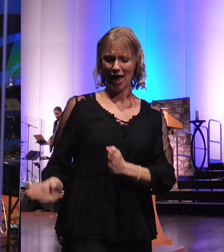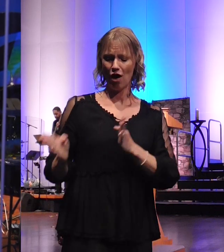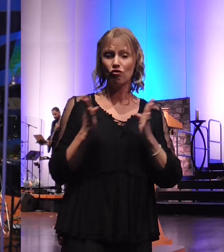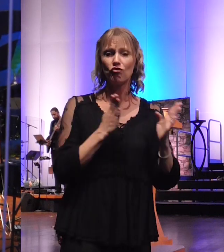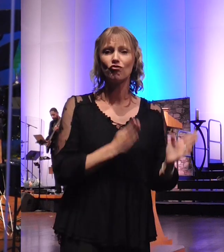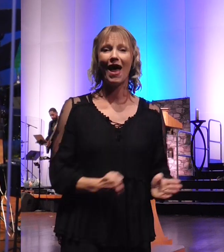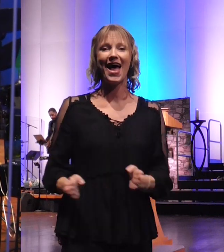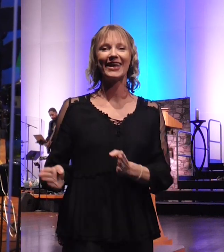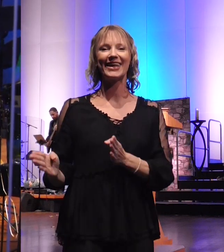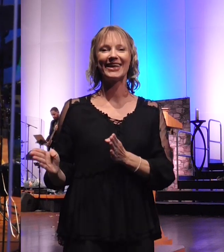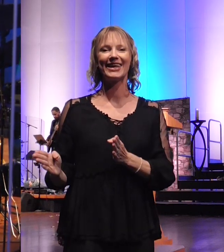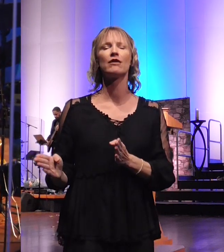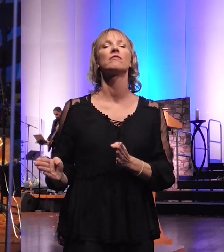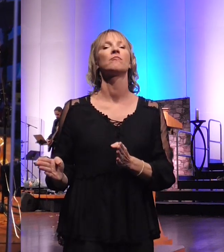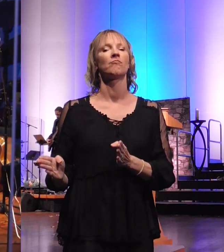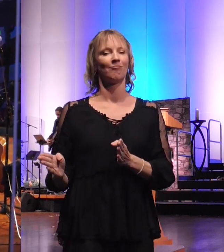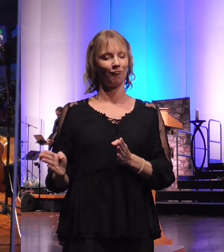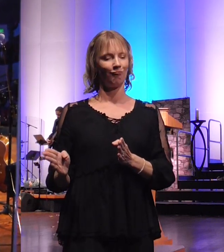Get